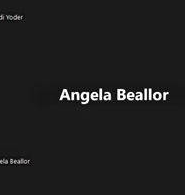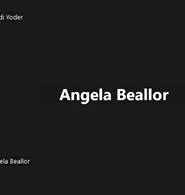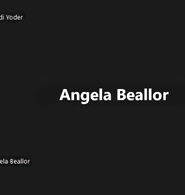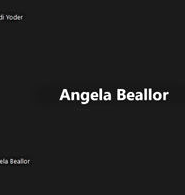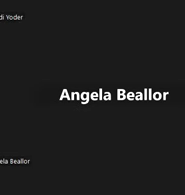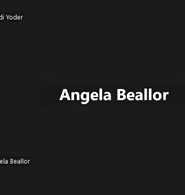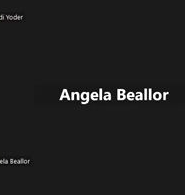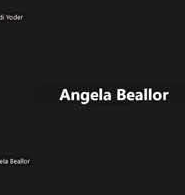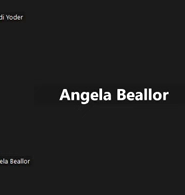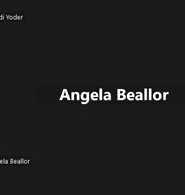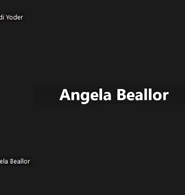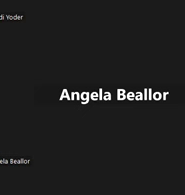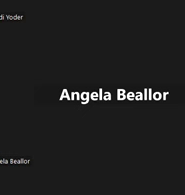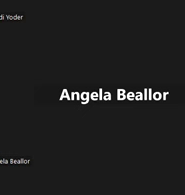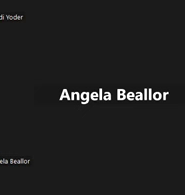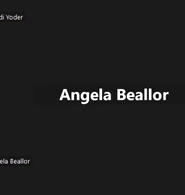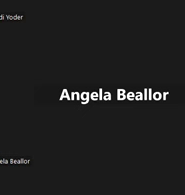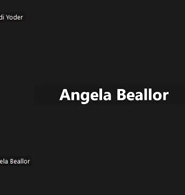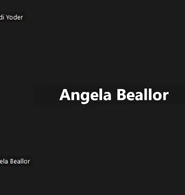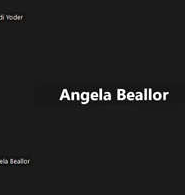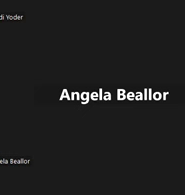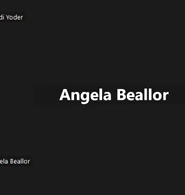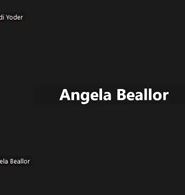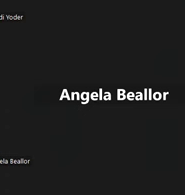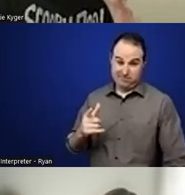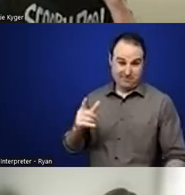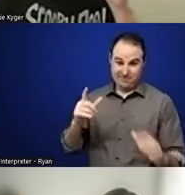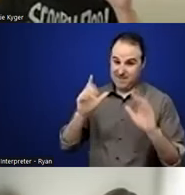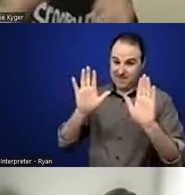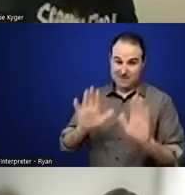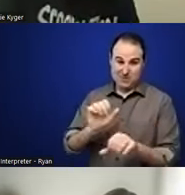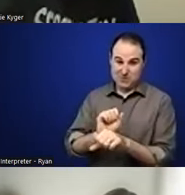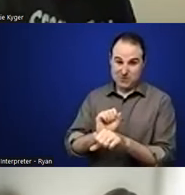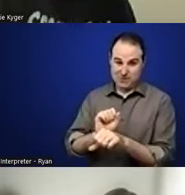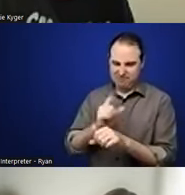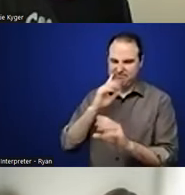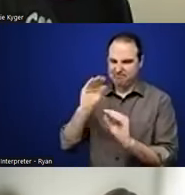incredible work there. So, uh, let's go to, we'll do Amy and then, uh, Diana.